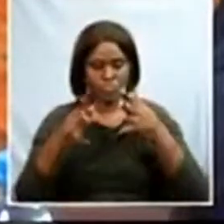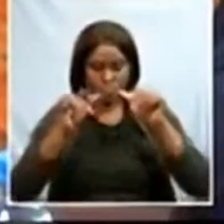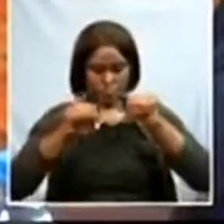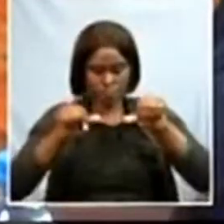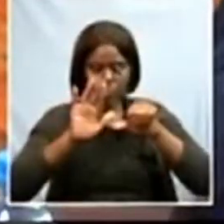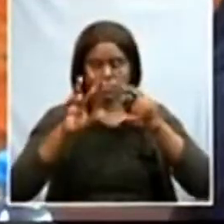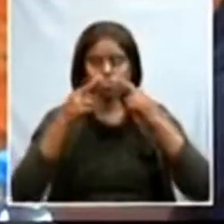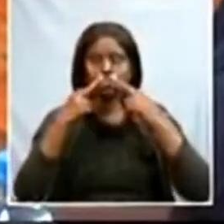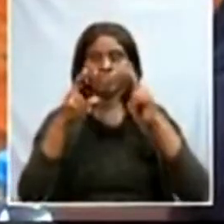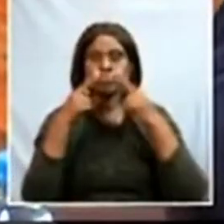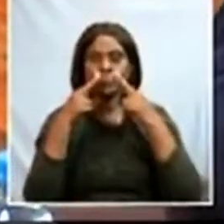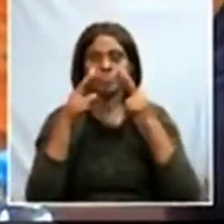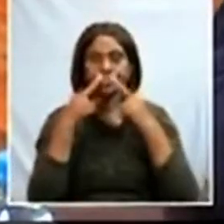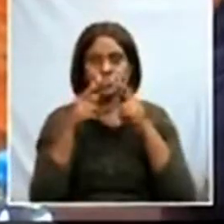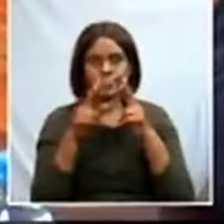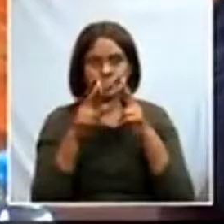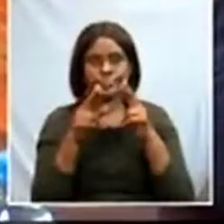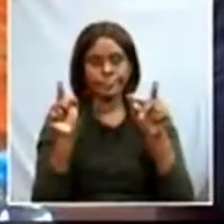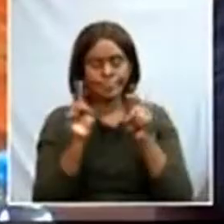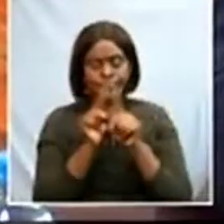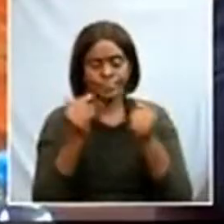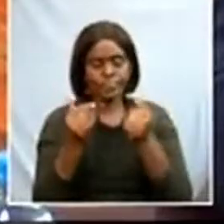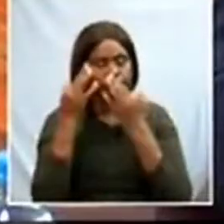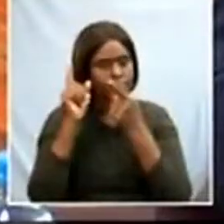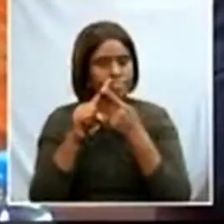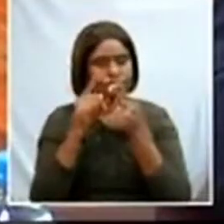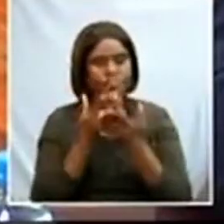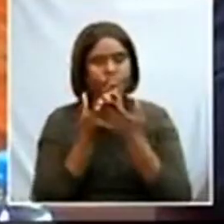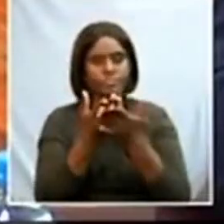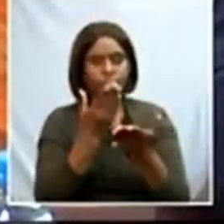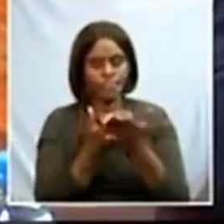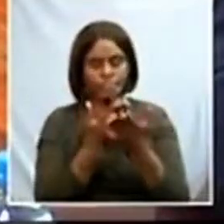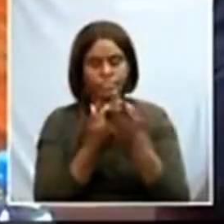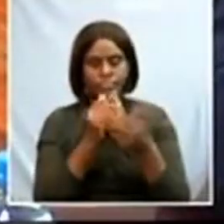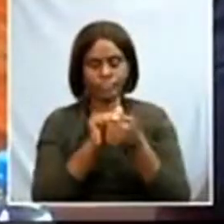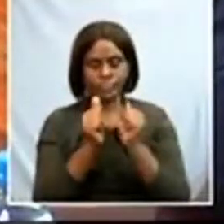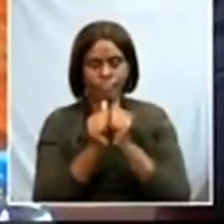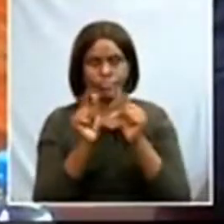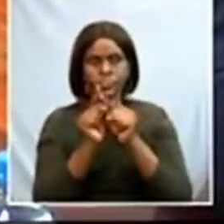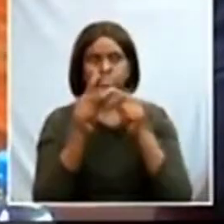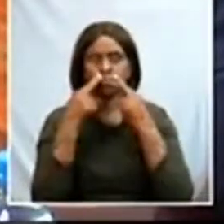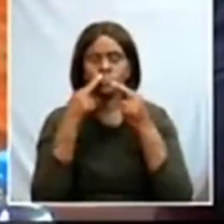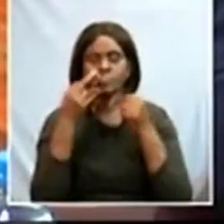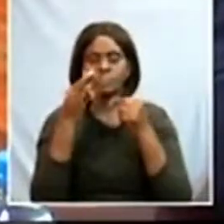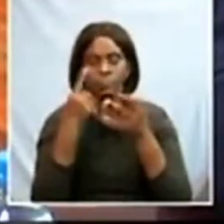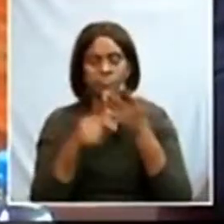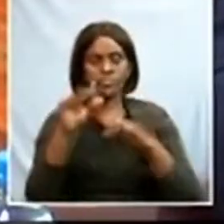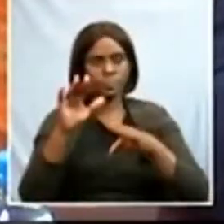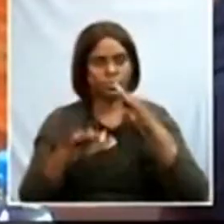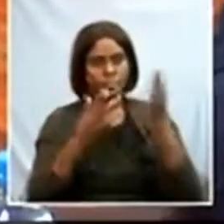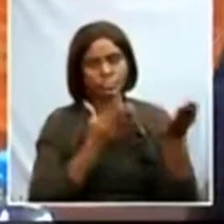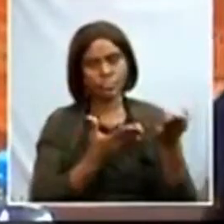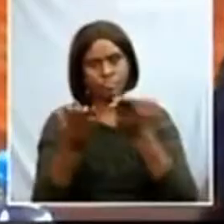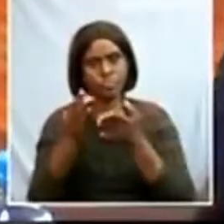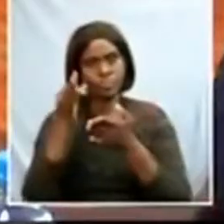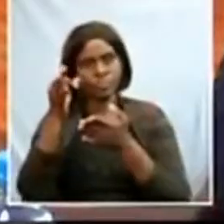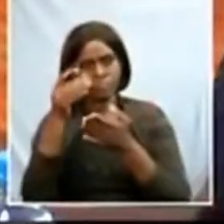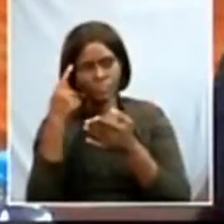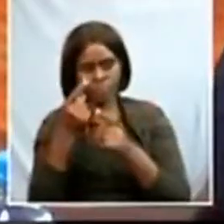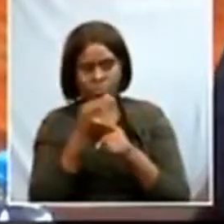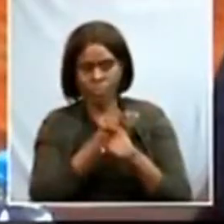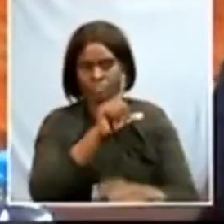auditor's findings and wish to submit that the cause of query was as a result of the balance brought forward